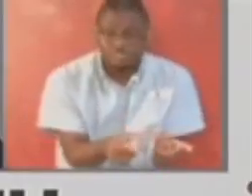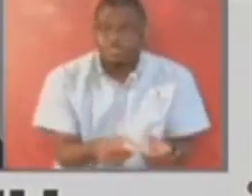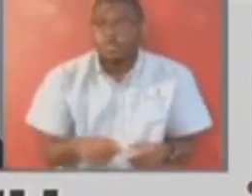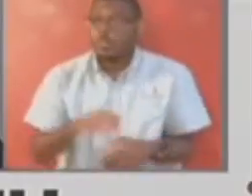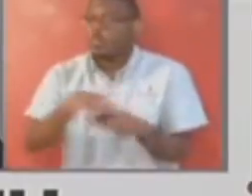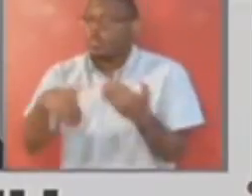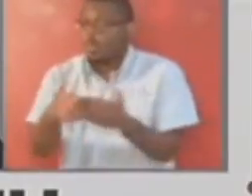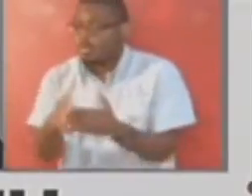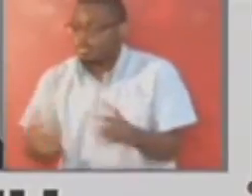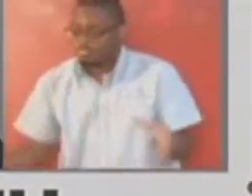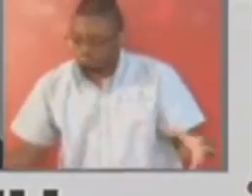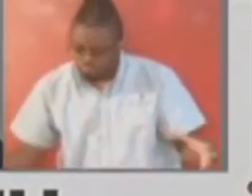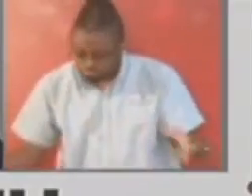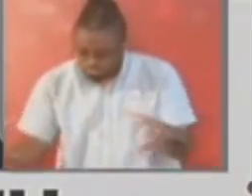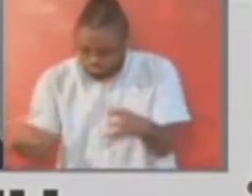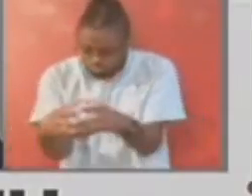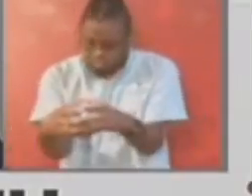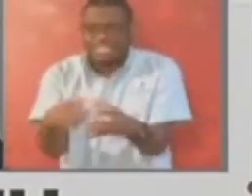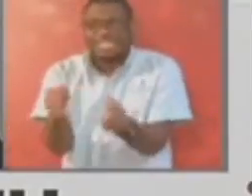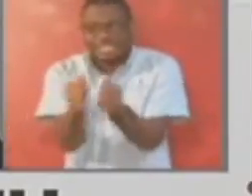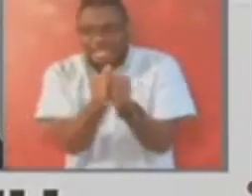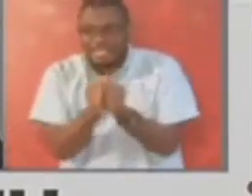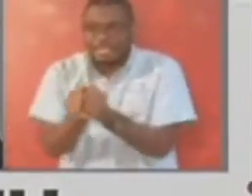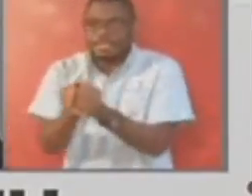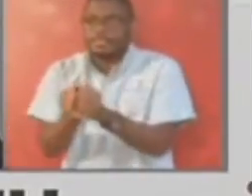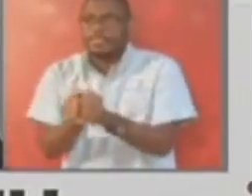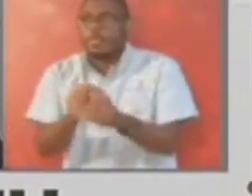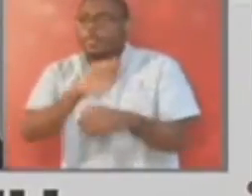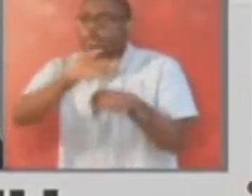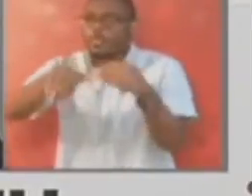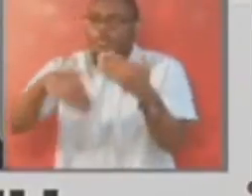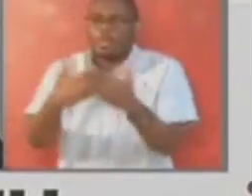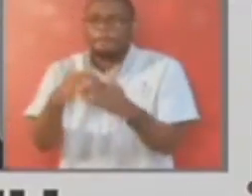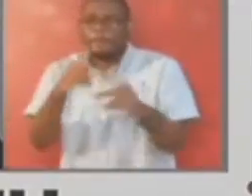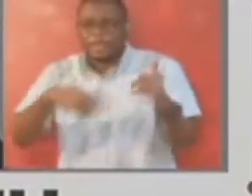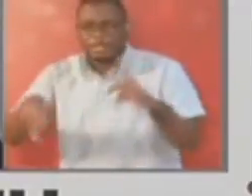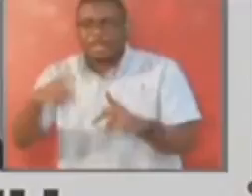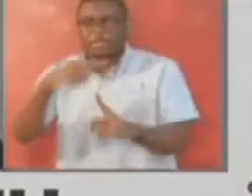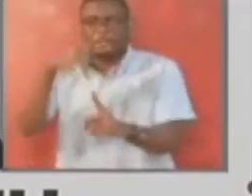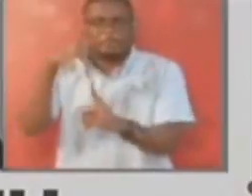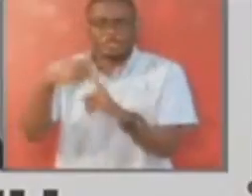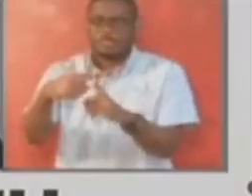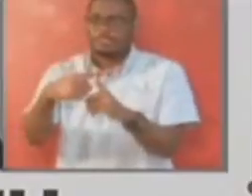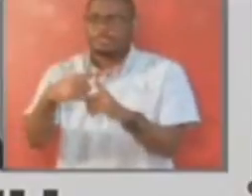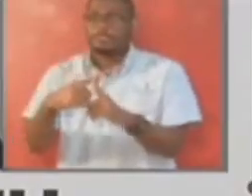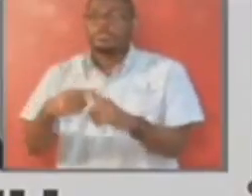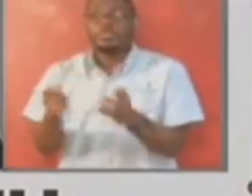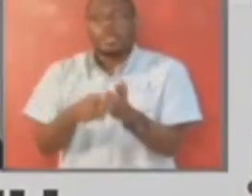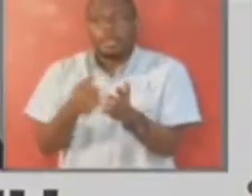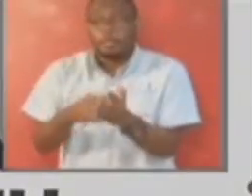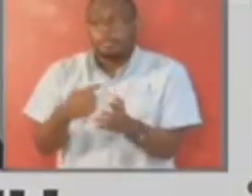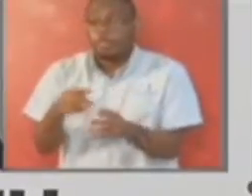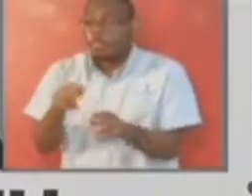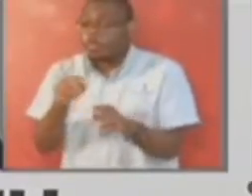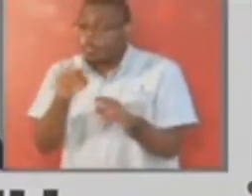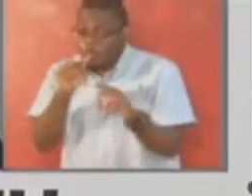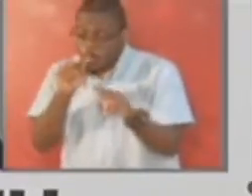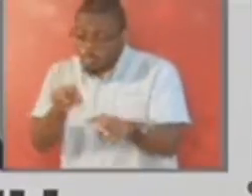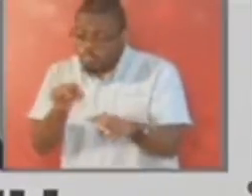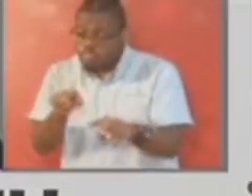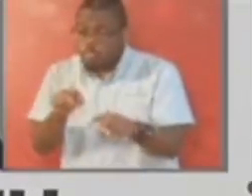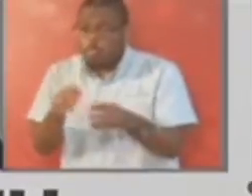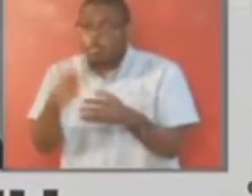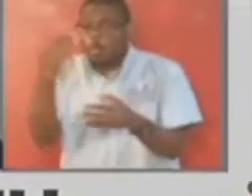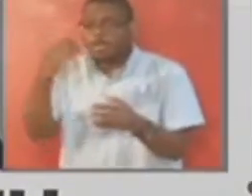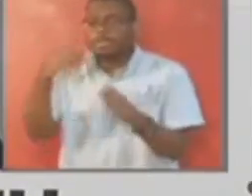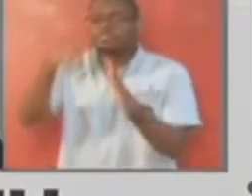number of active cases in the country. We keep a very close eye on it, sometimes to see how, if it goes down, it means that the